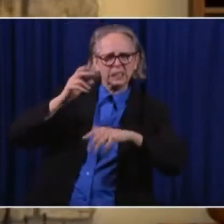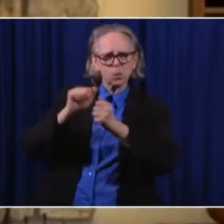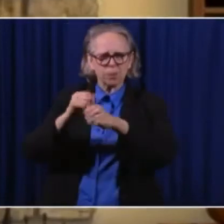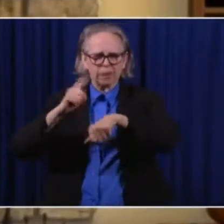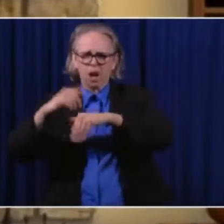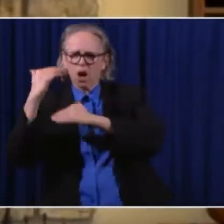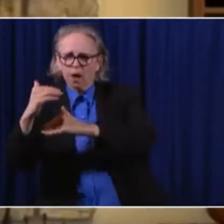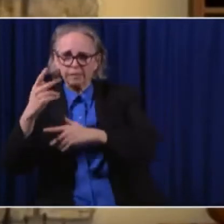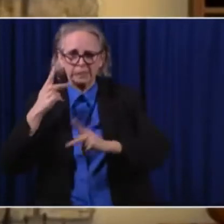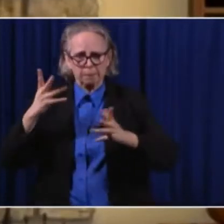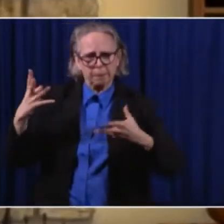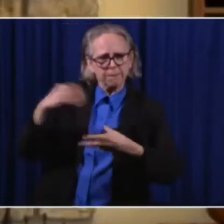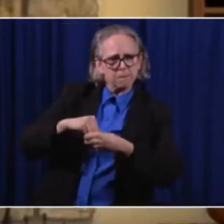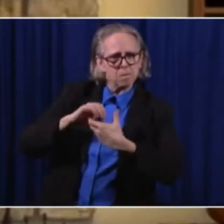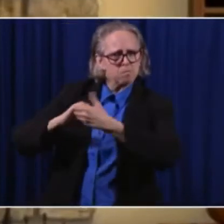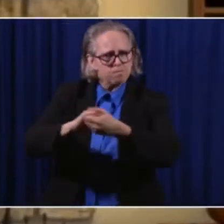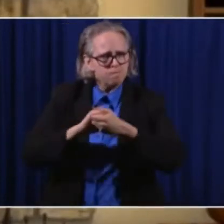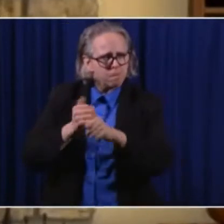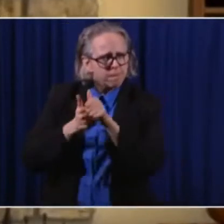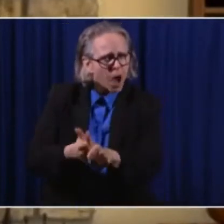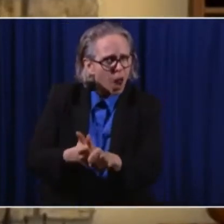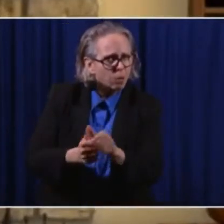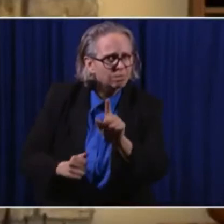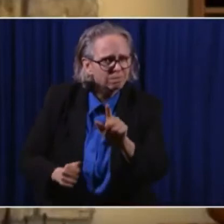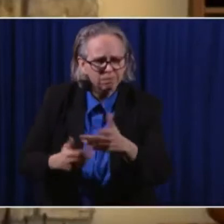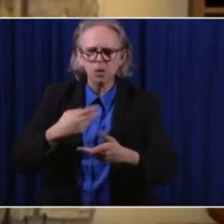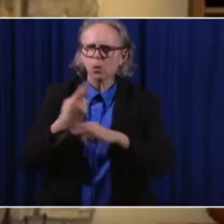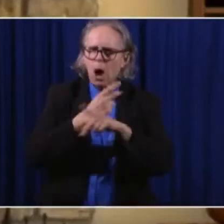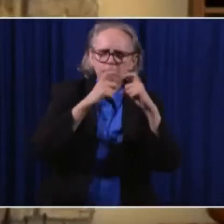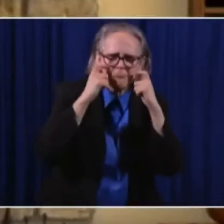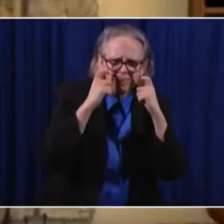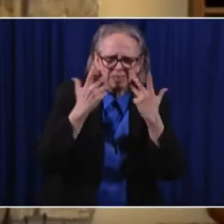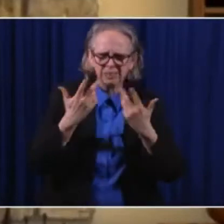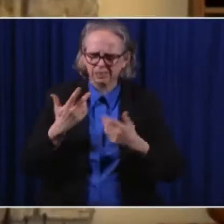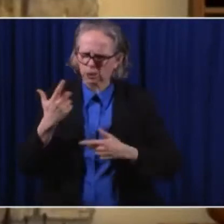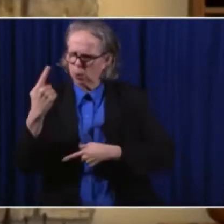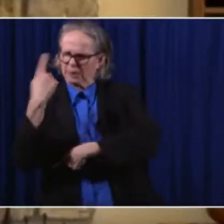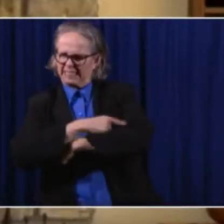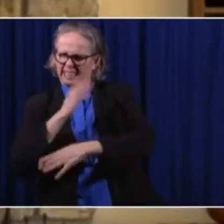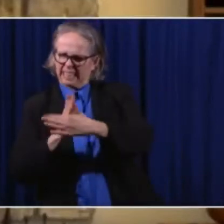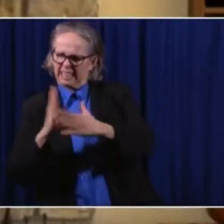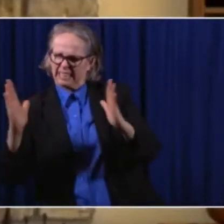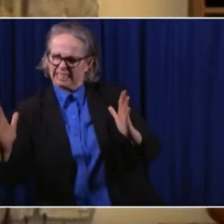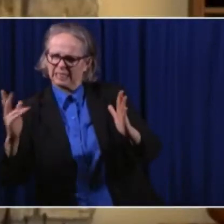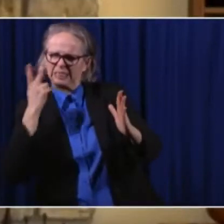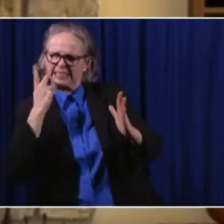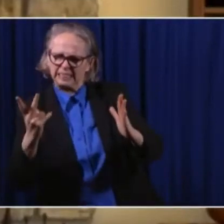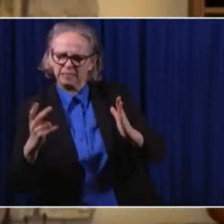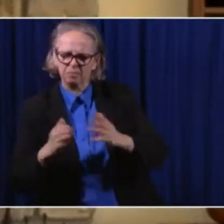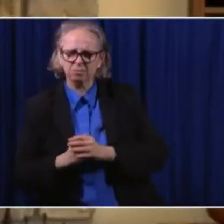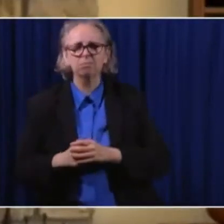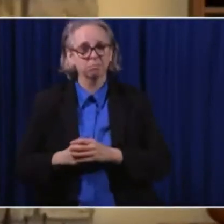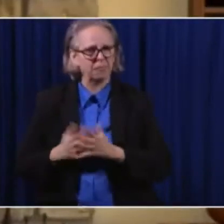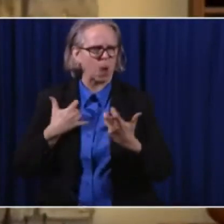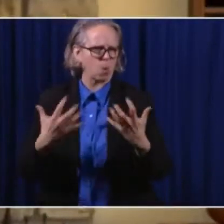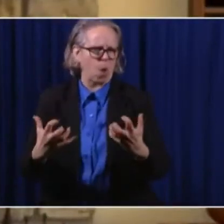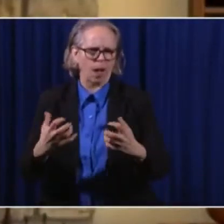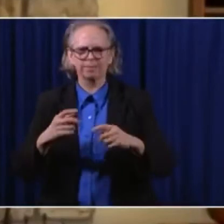Let's sprint. Let's do it for 21 days. Let's see where we are, and we'll evaluate it after 21 days.